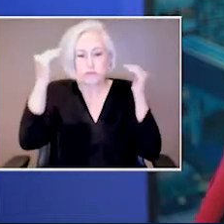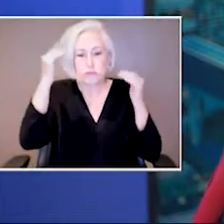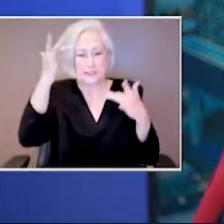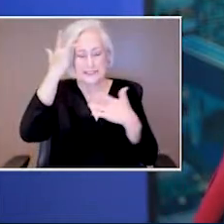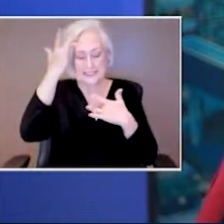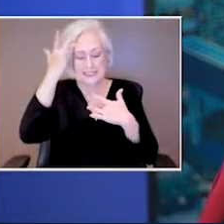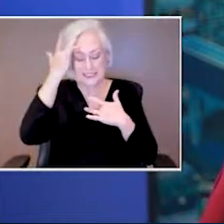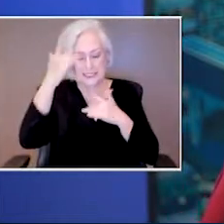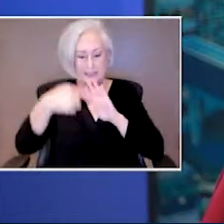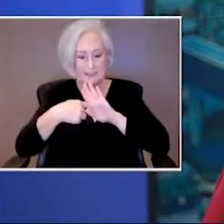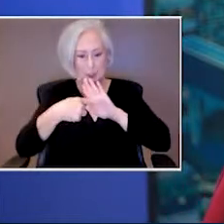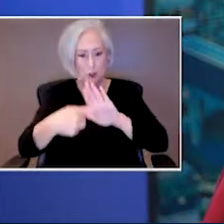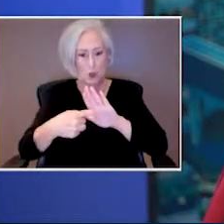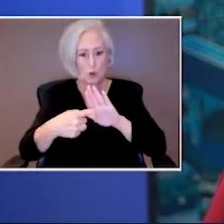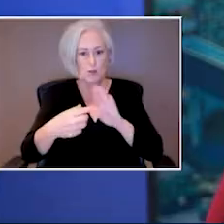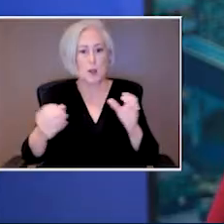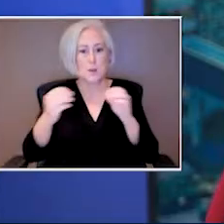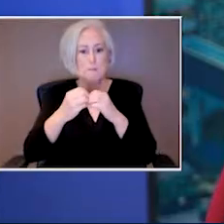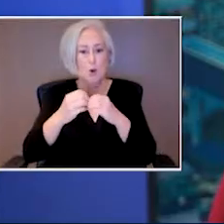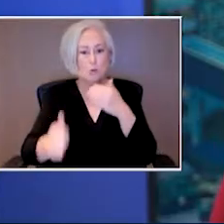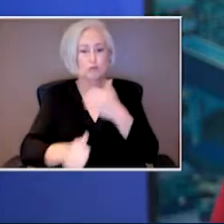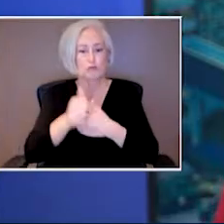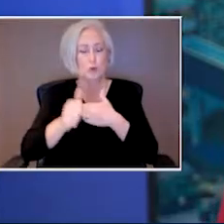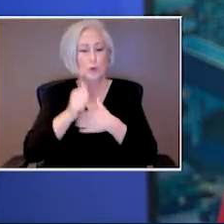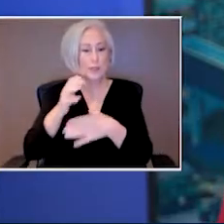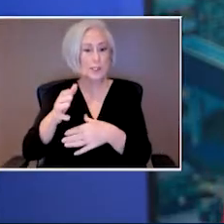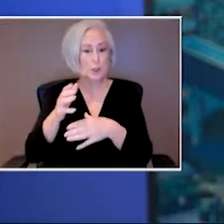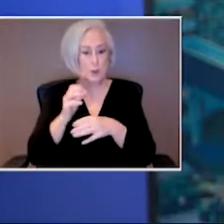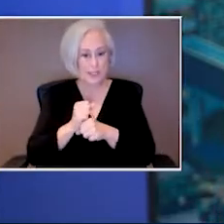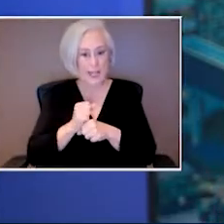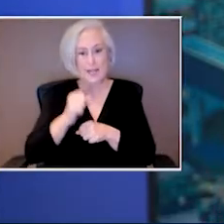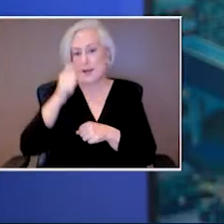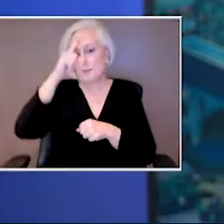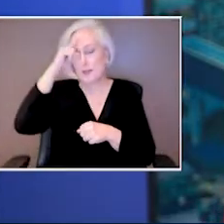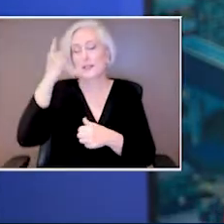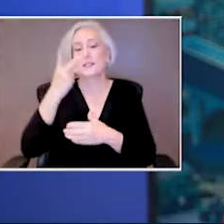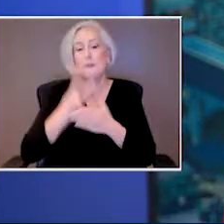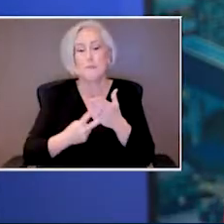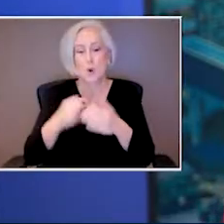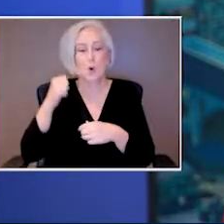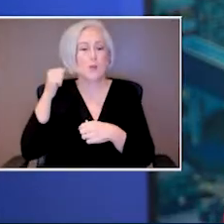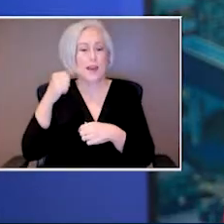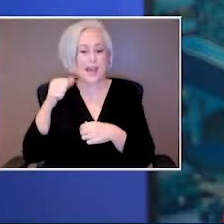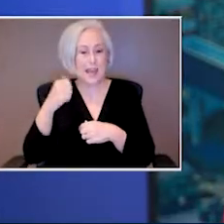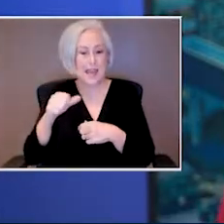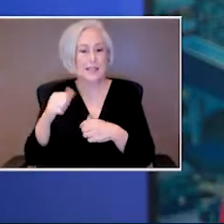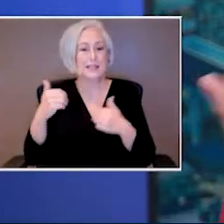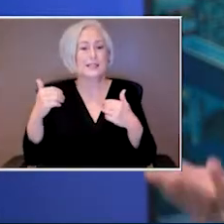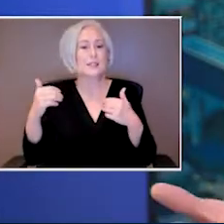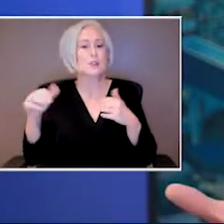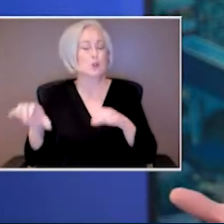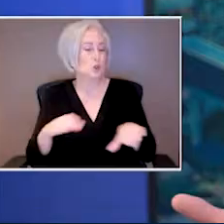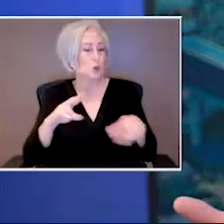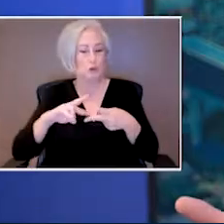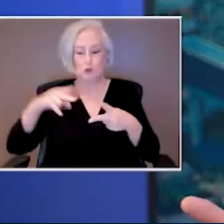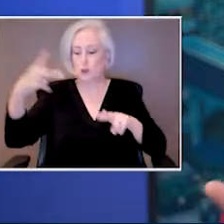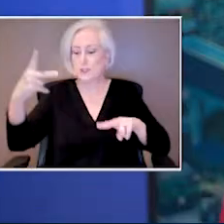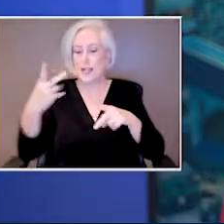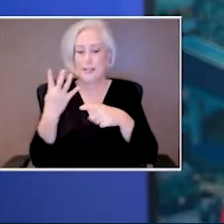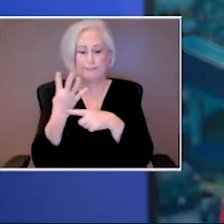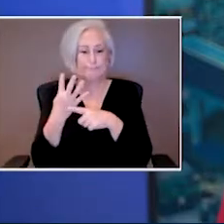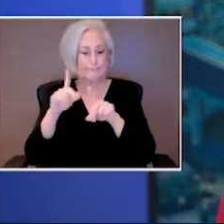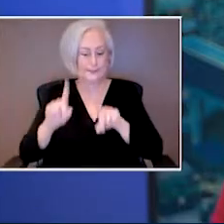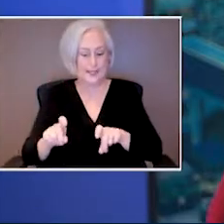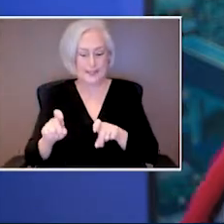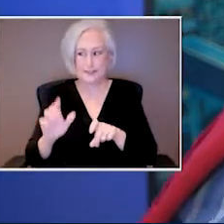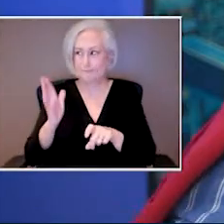that you were at a greater risk of developing breast cancer, because both of my aunts had done the genetic testing 10 years ago or so,